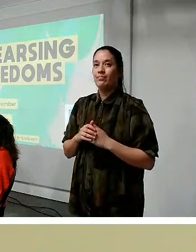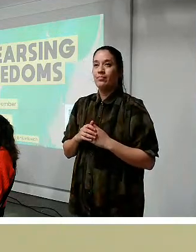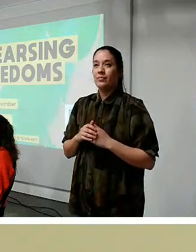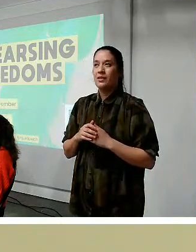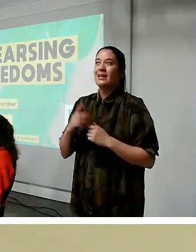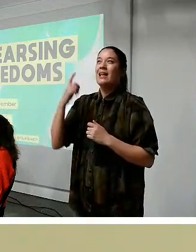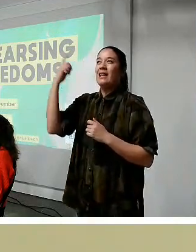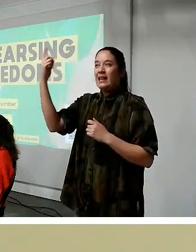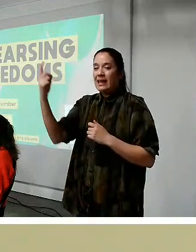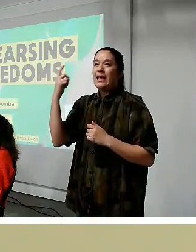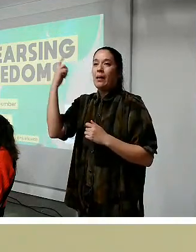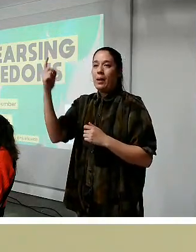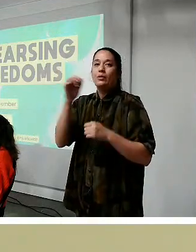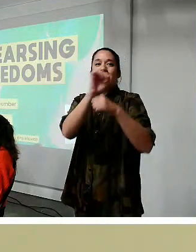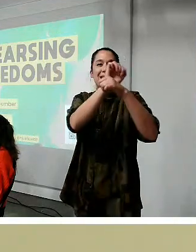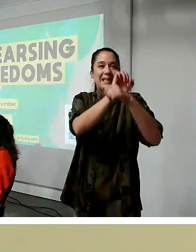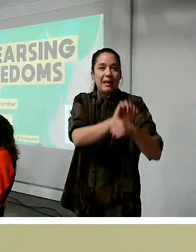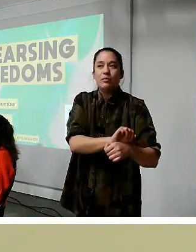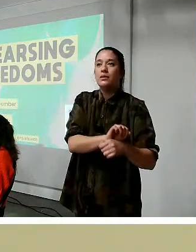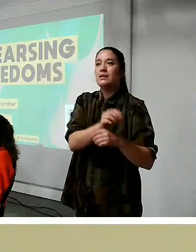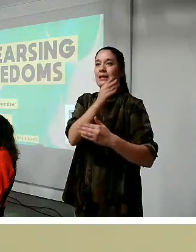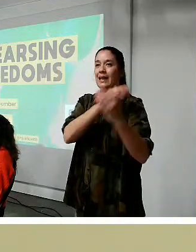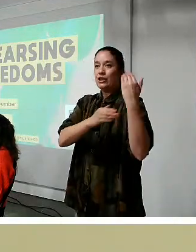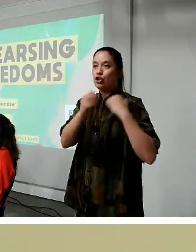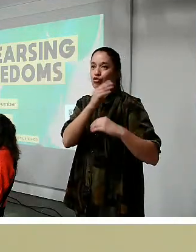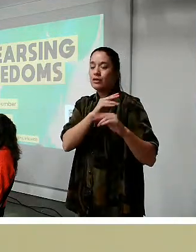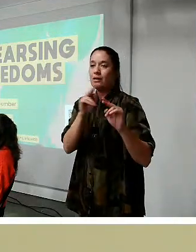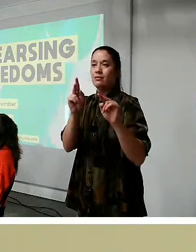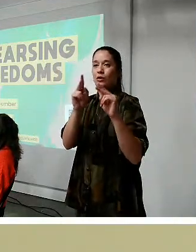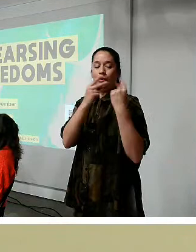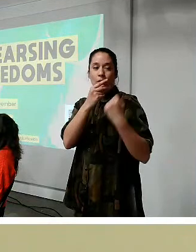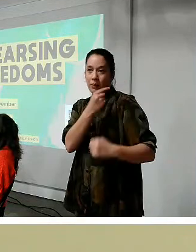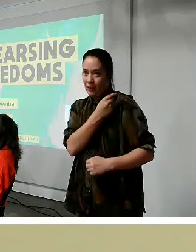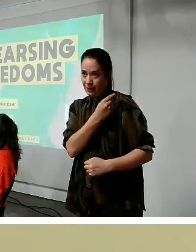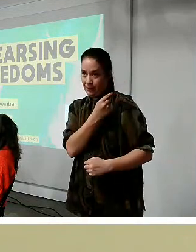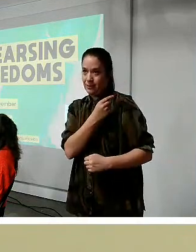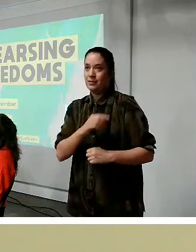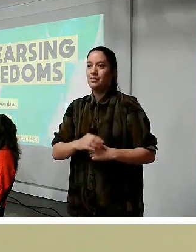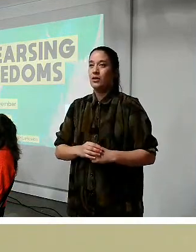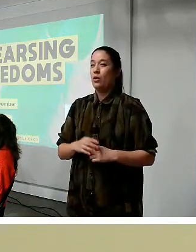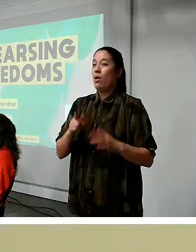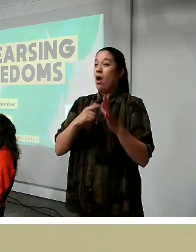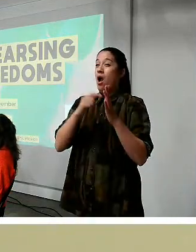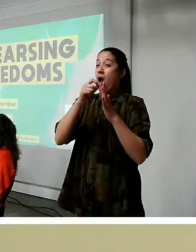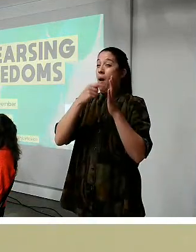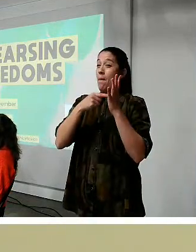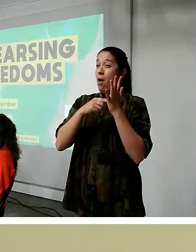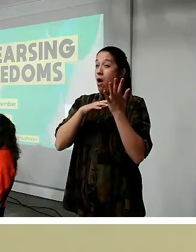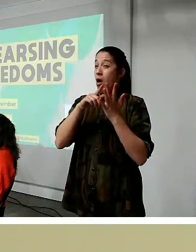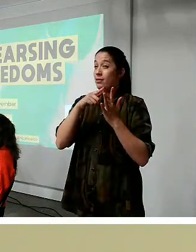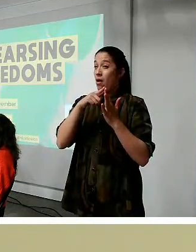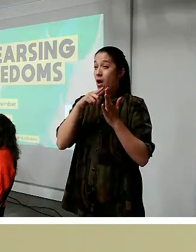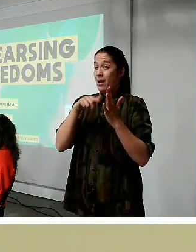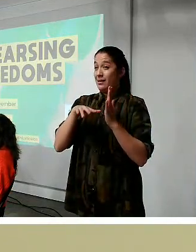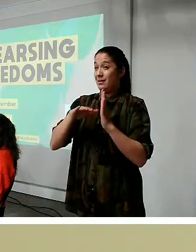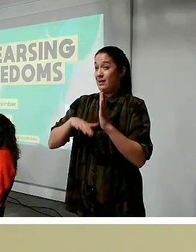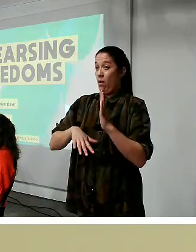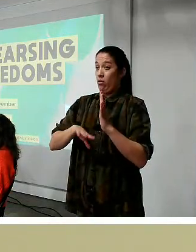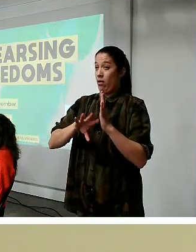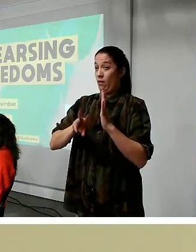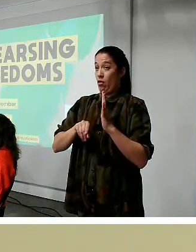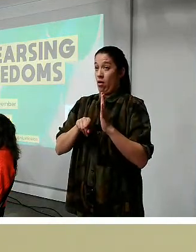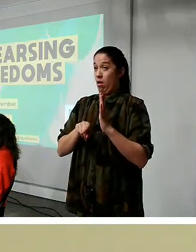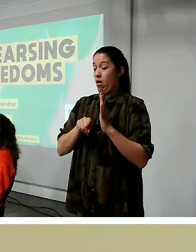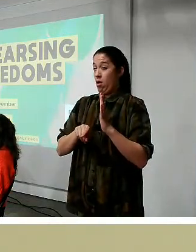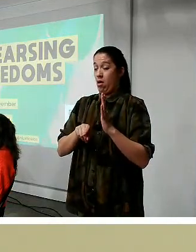of the atrocities that have occurred over time, you know, through apartheid, through all kinds of historical